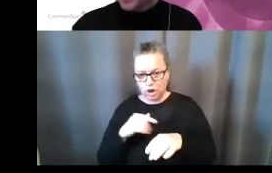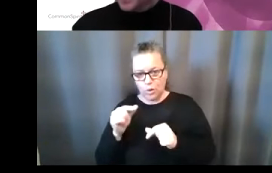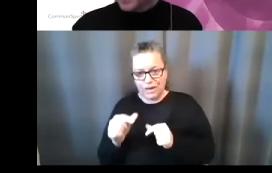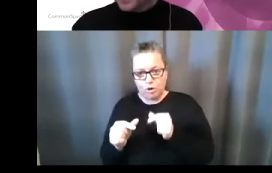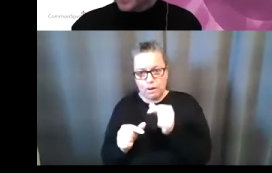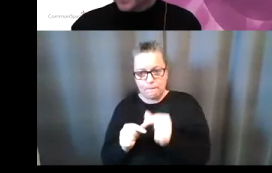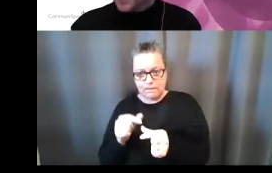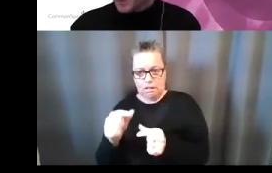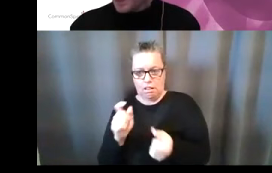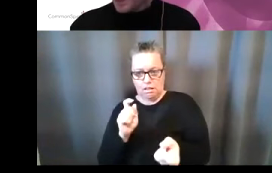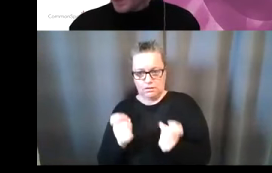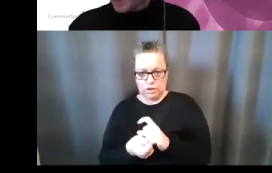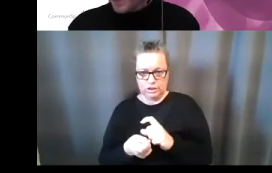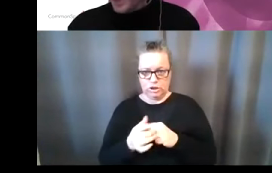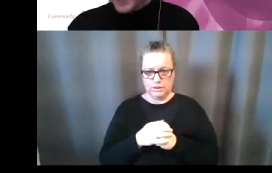changes?